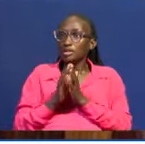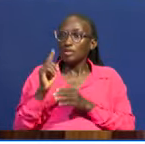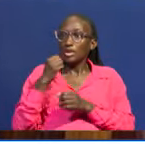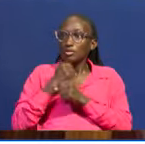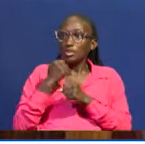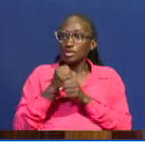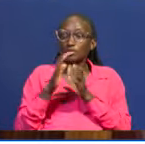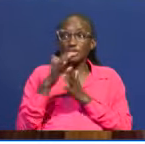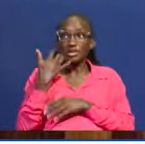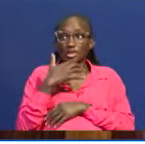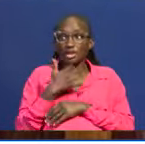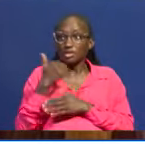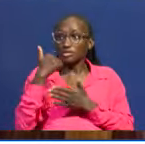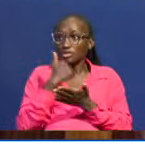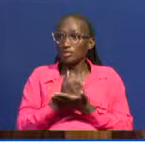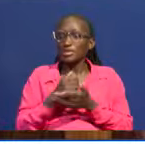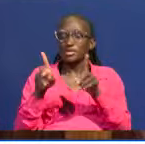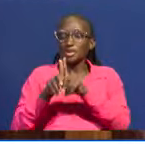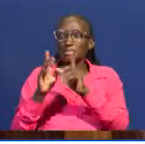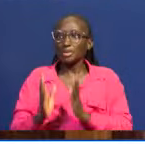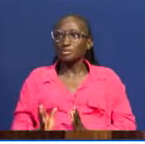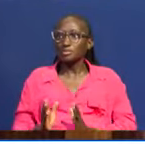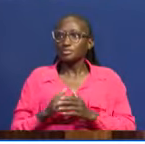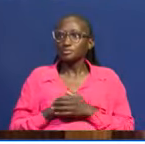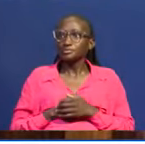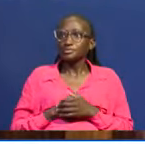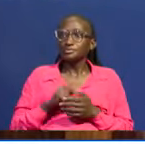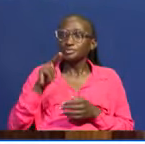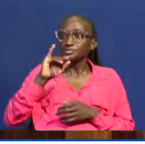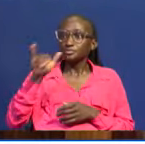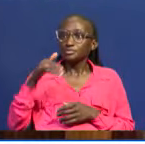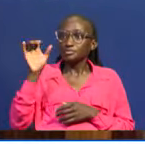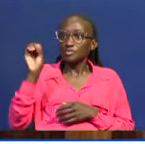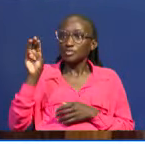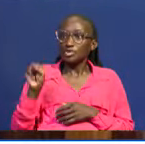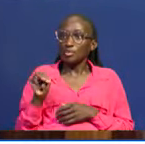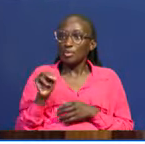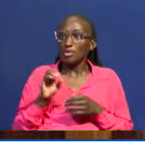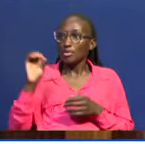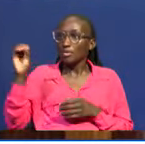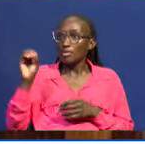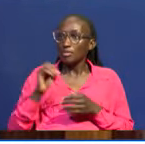office, is one and the same person. Jomo,